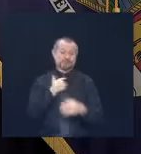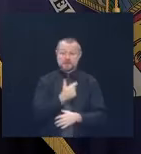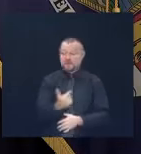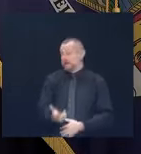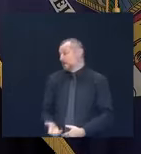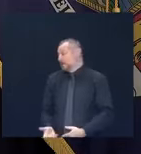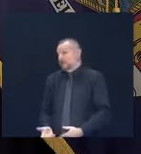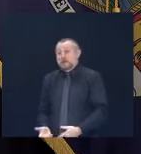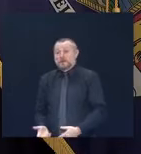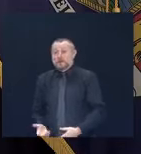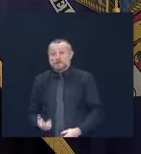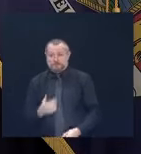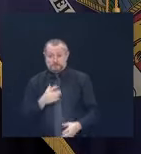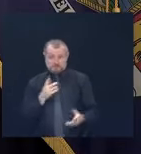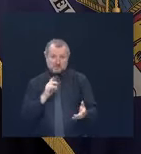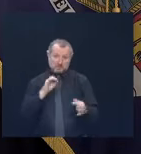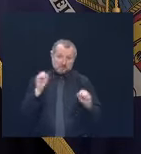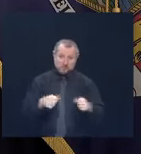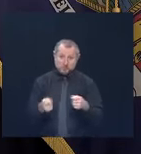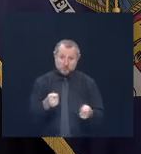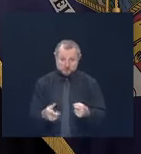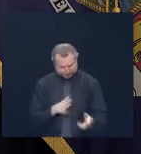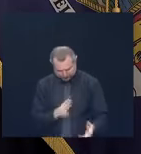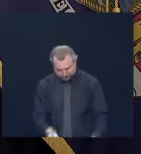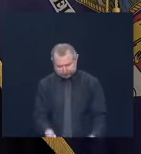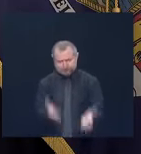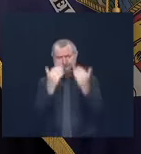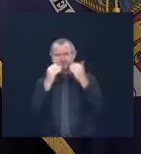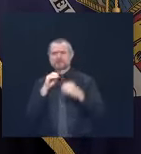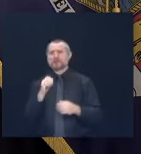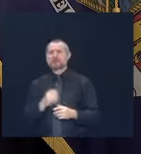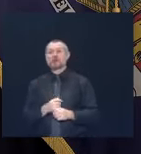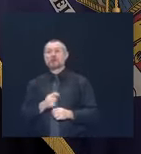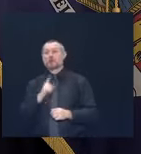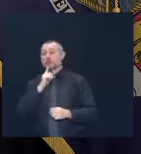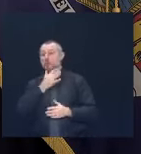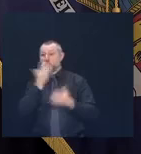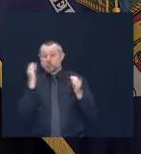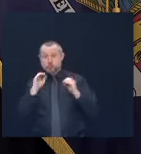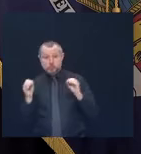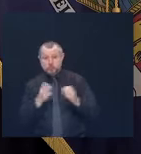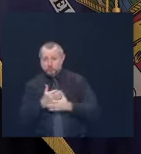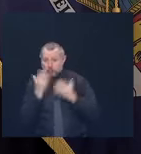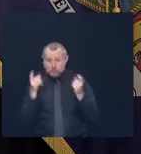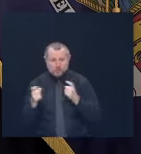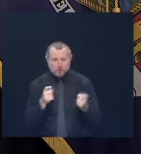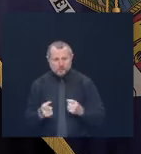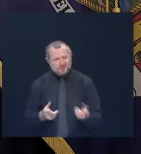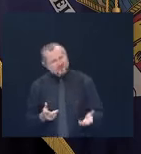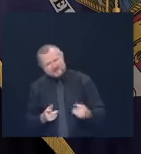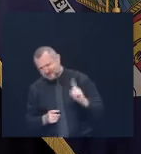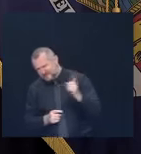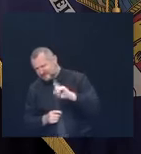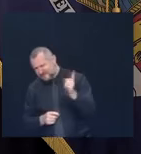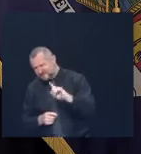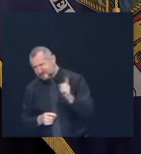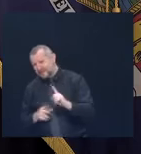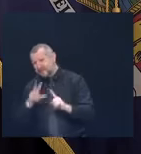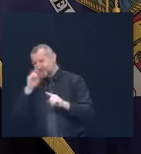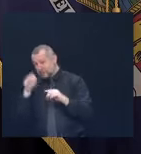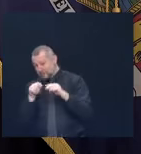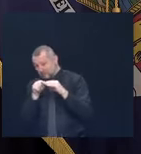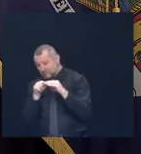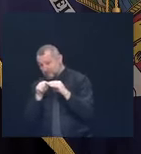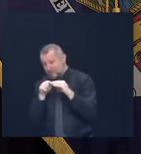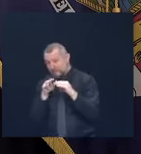control. The only thing what's not in their control is when they hit 3,